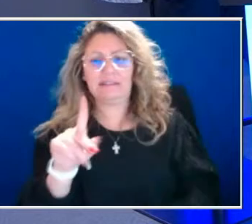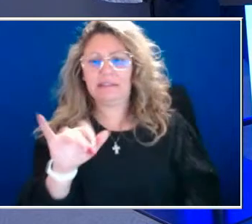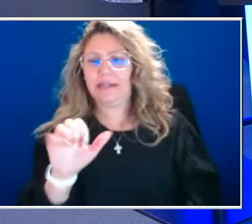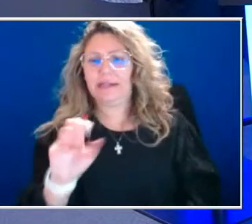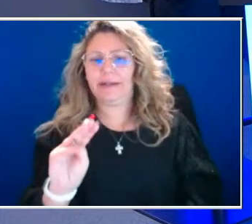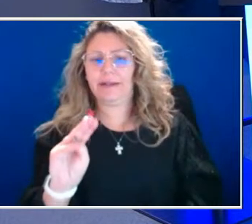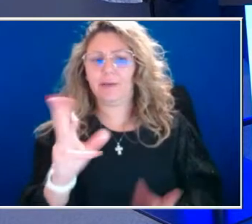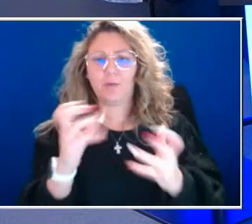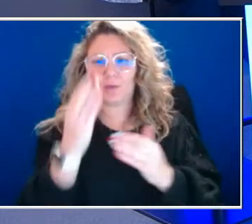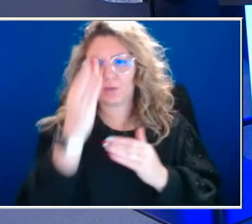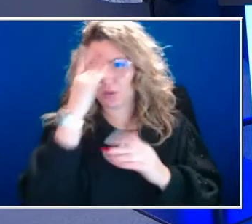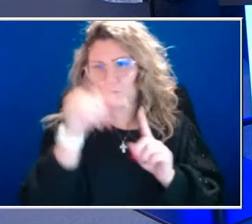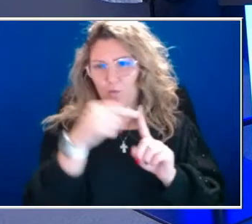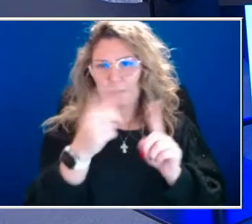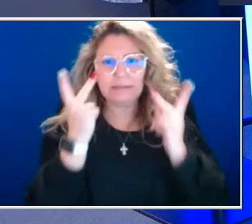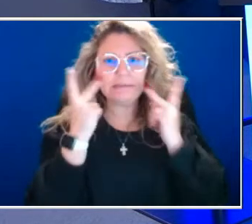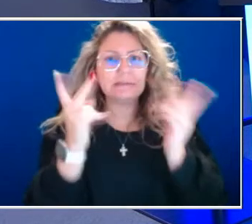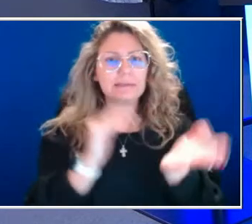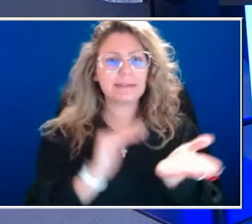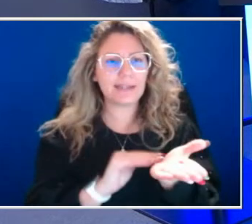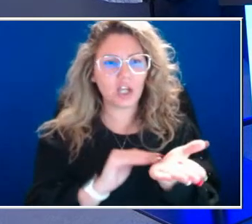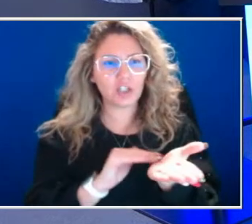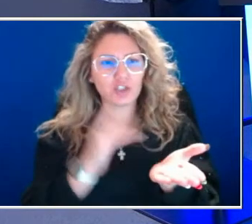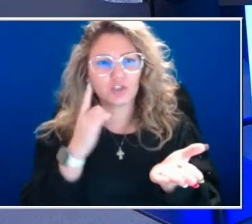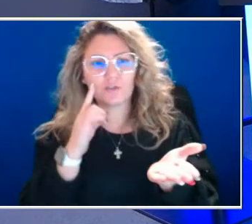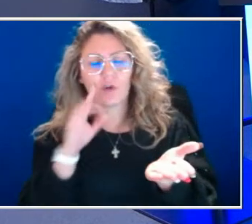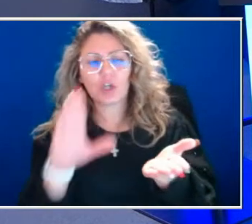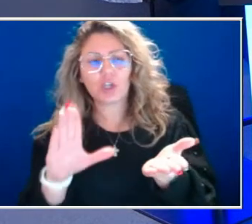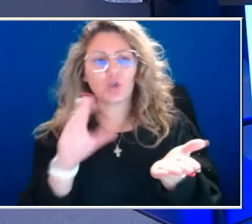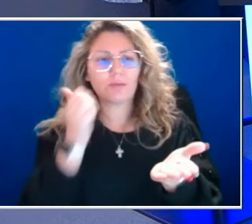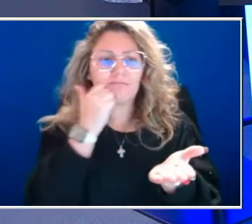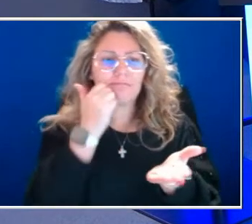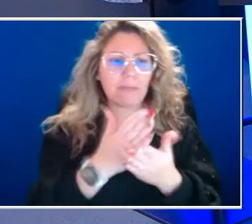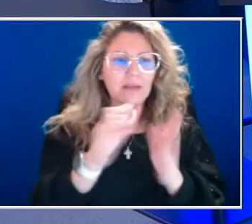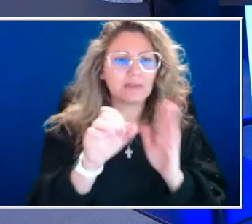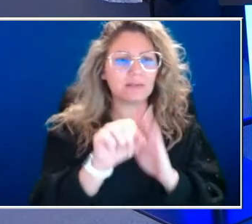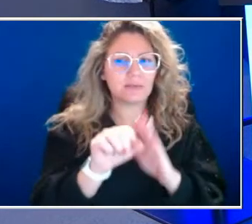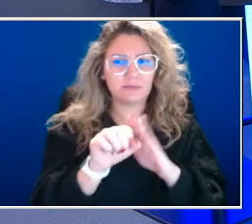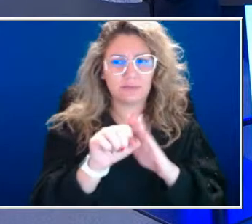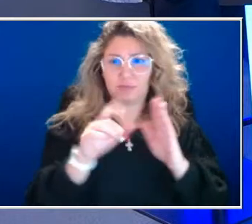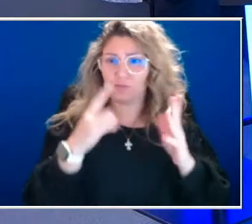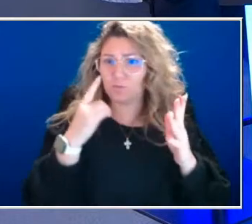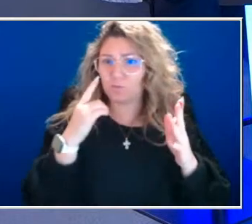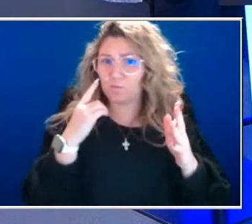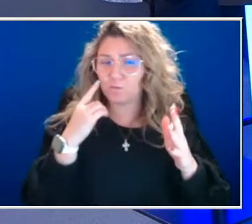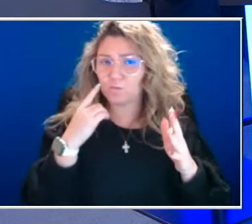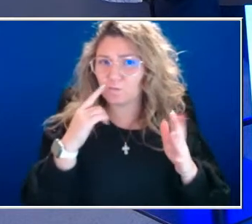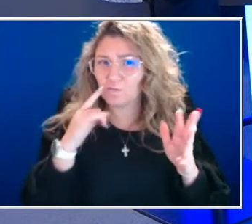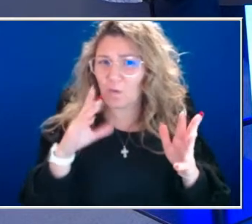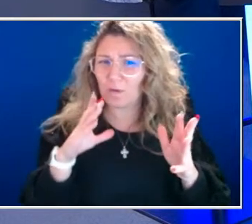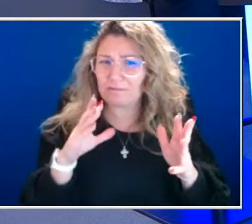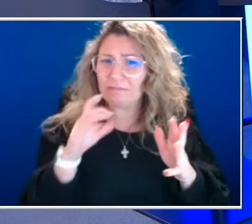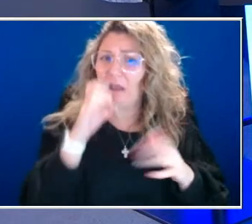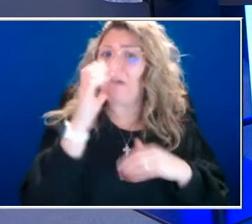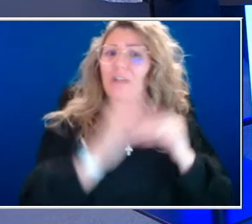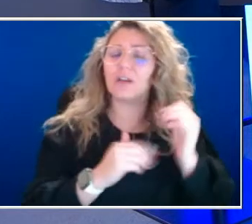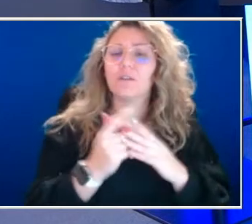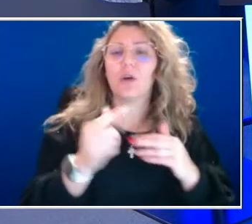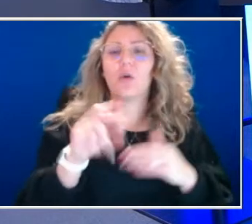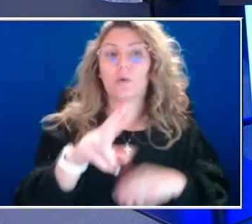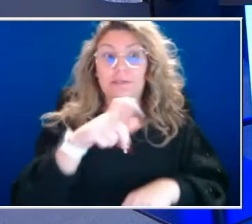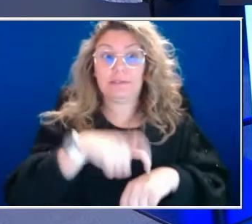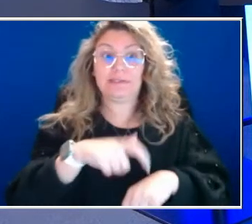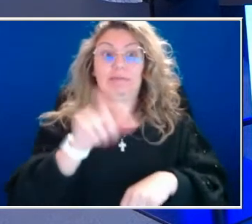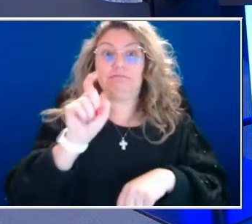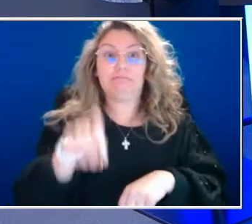you go see a doctor for your menopause symptoms? Are you doing it because it's uncomfortable, or is there ever a time when you're like, I need